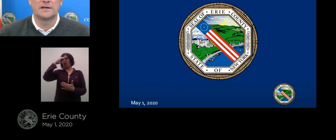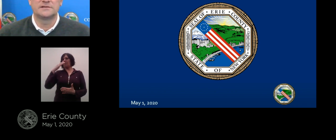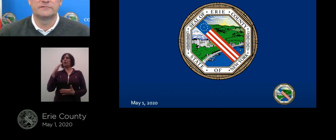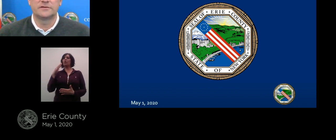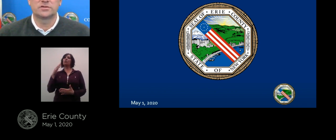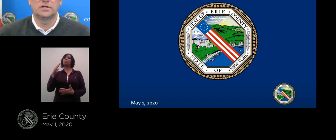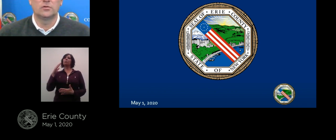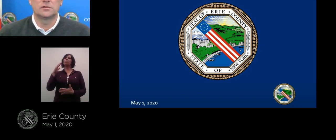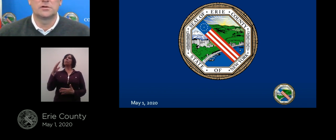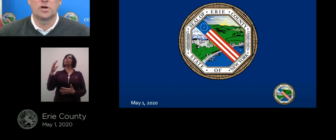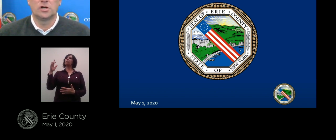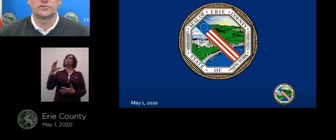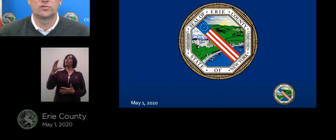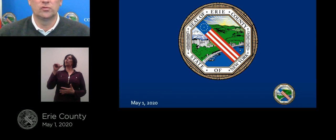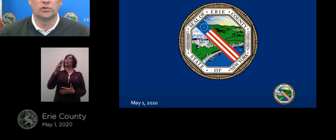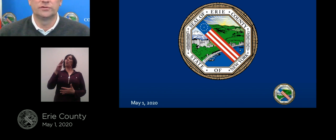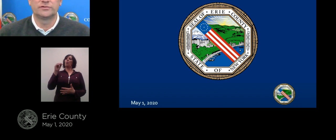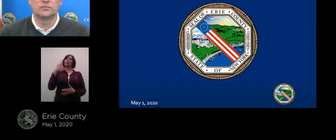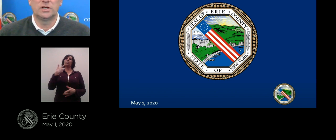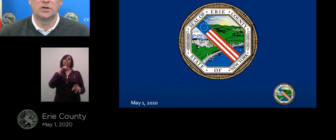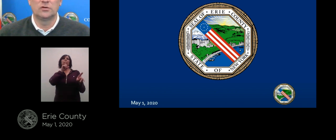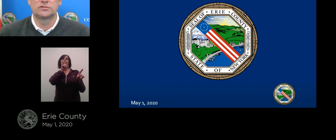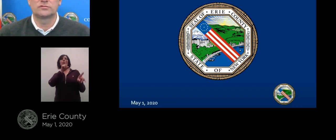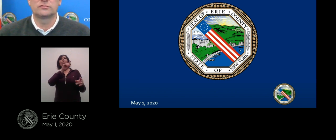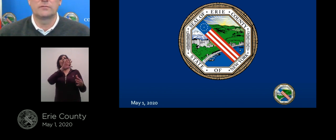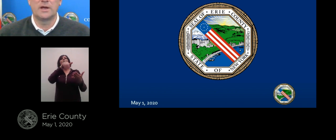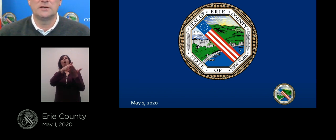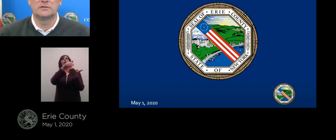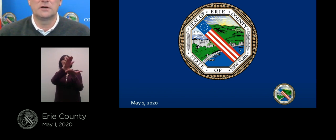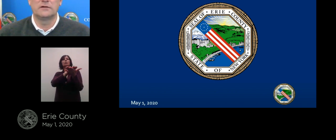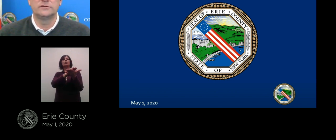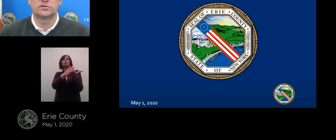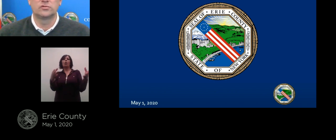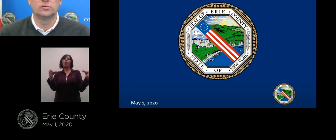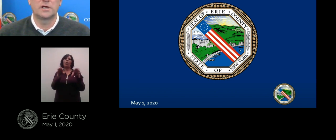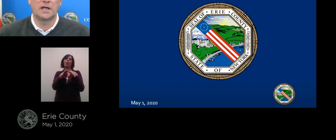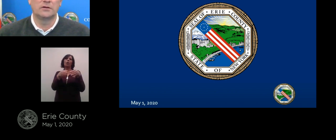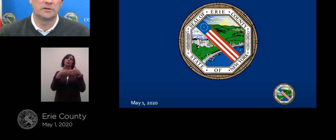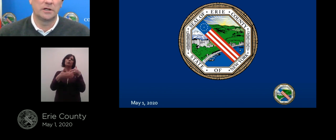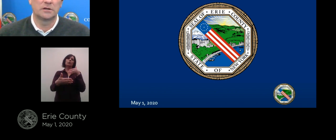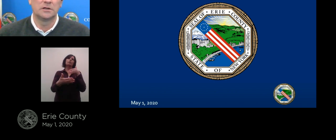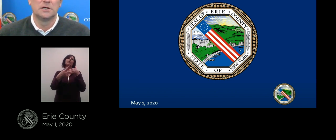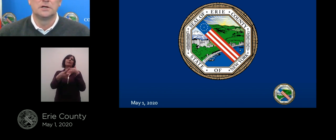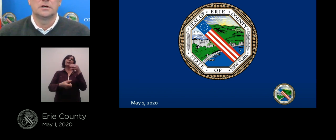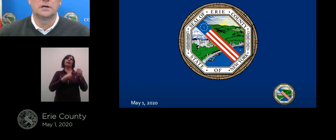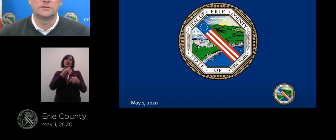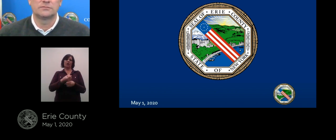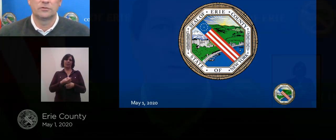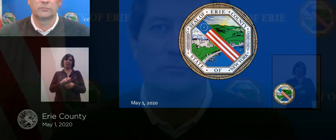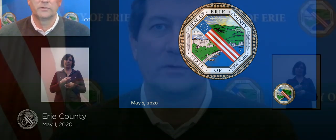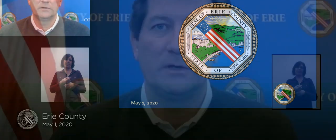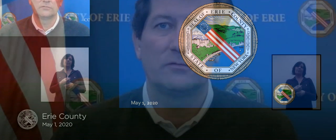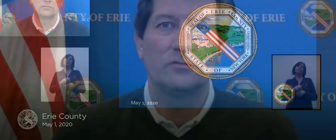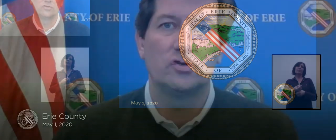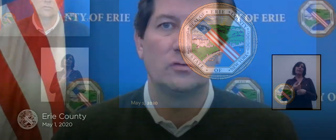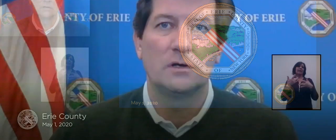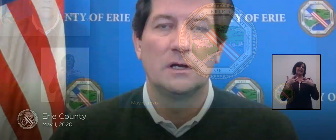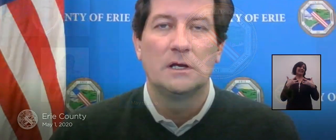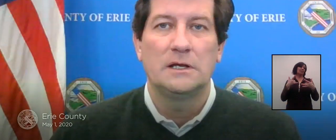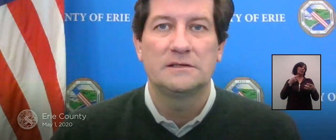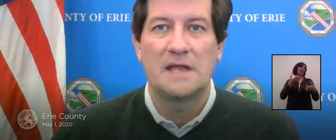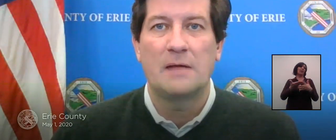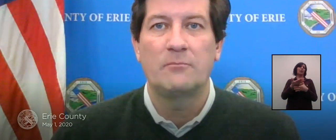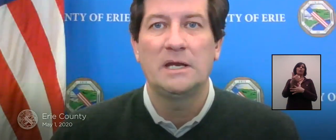Cuomo has officially ordered all schools to be closed through the remainder of the school calendar year, which would normally be through